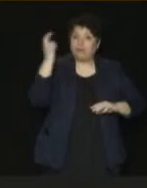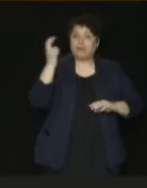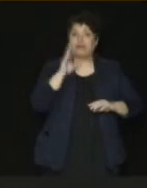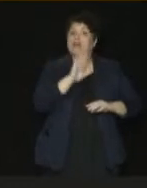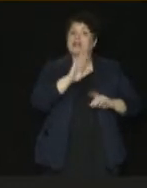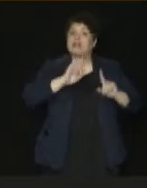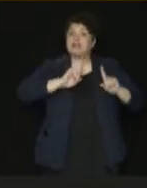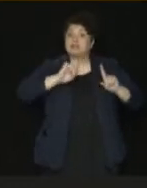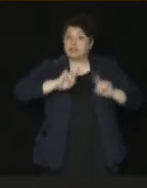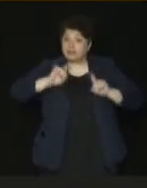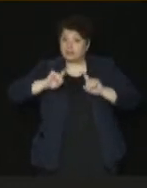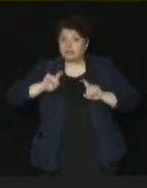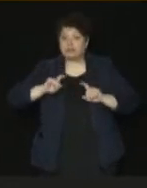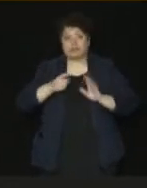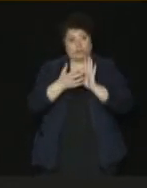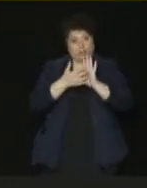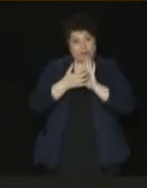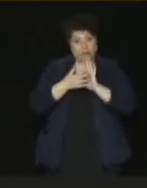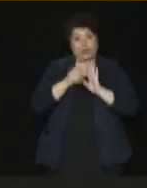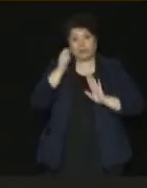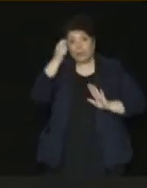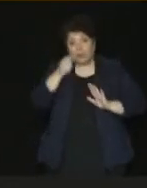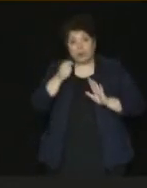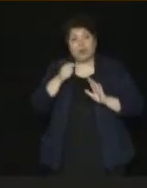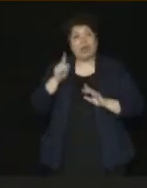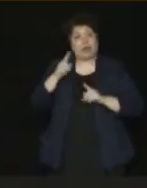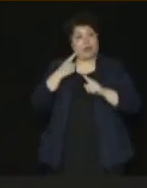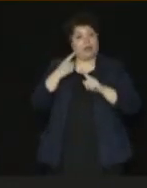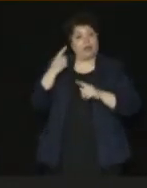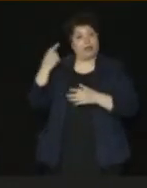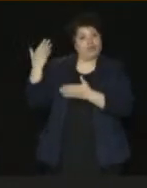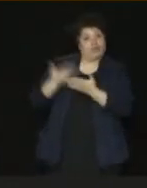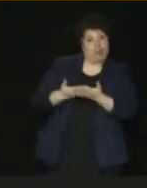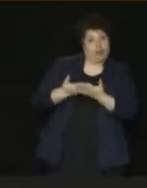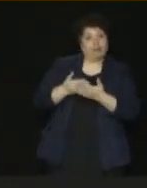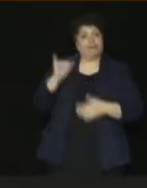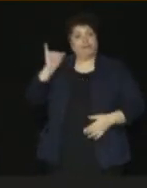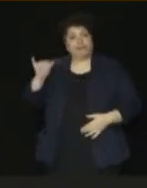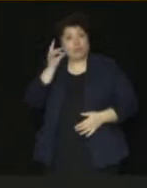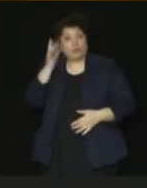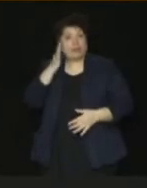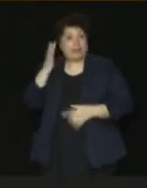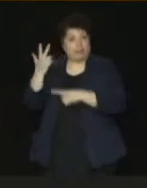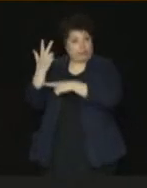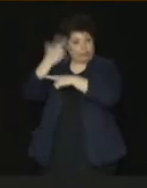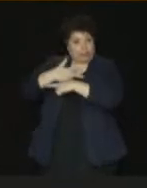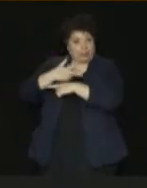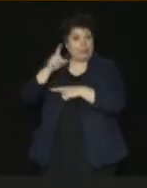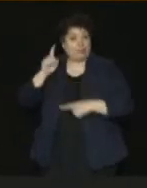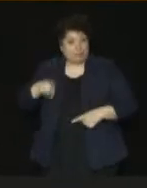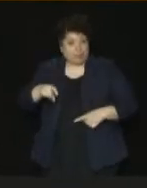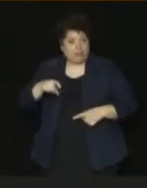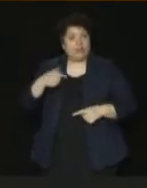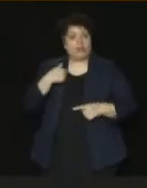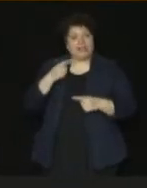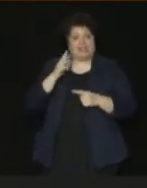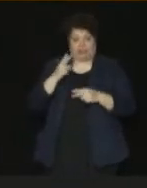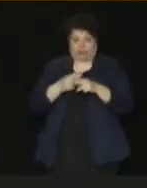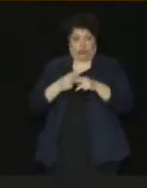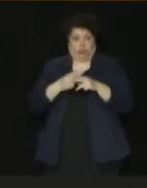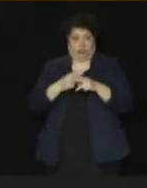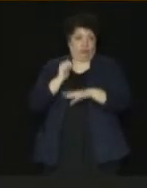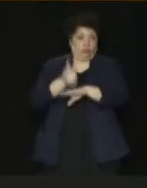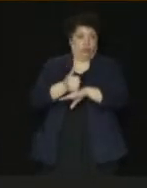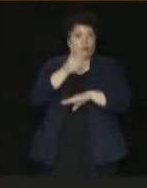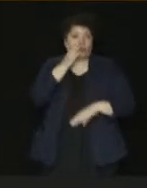and the 3-day quarantine in hotels. We hope to have that implemented within the weeks to come. But